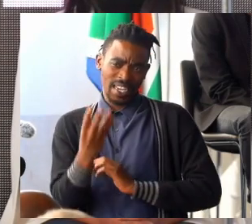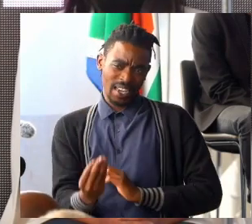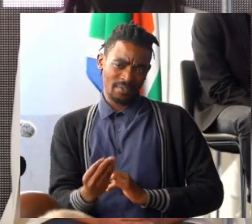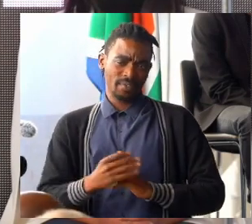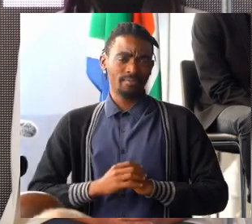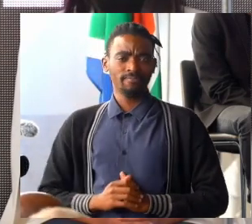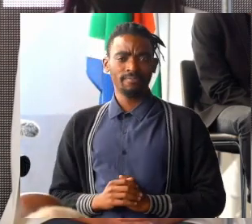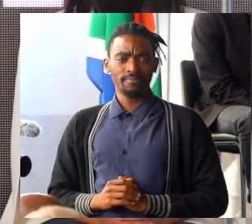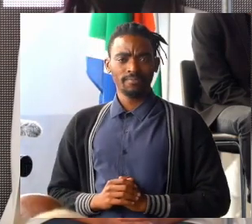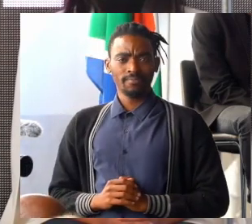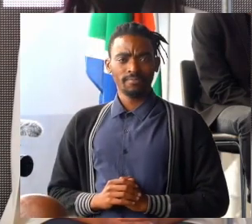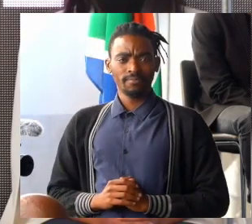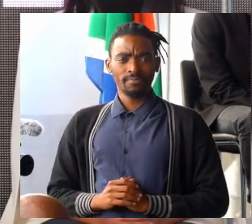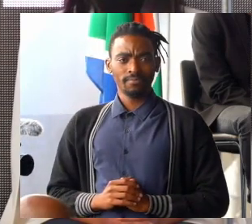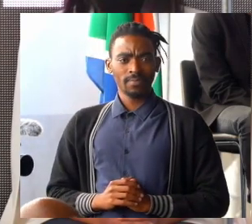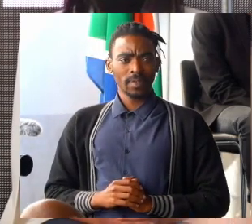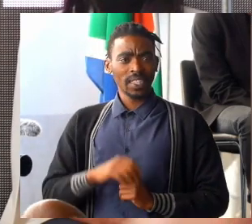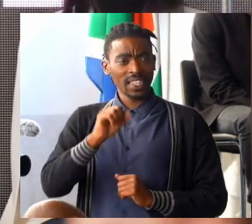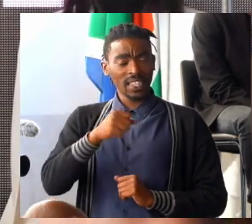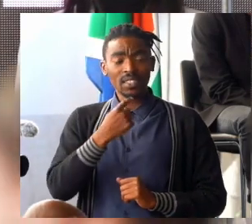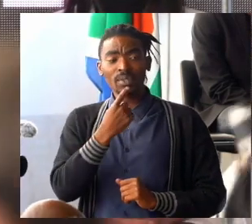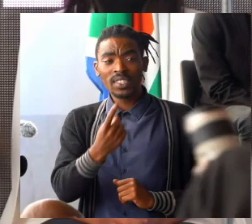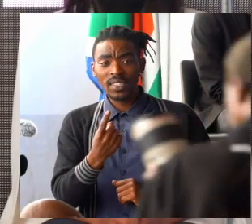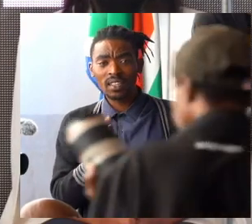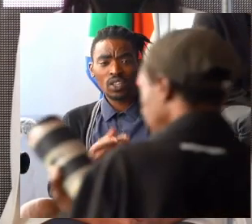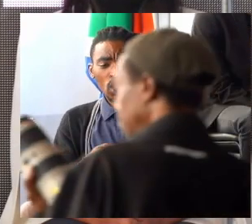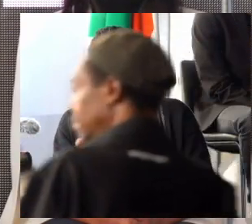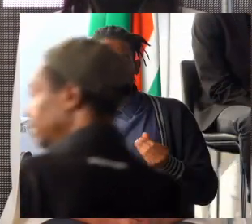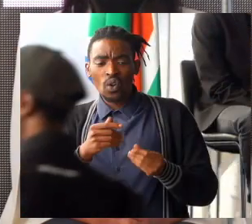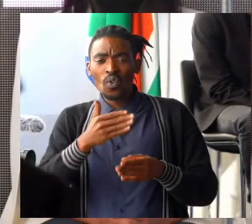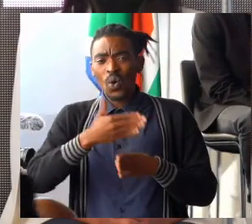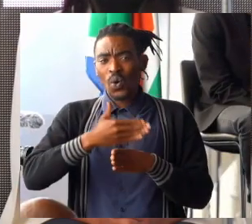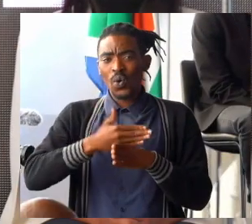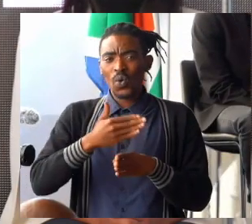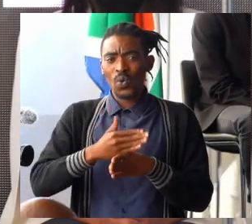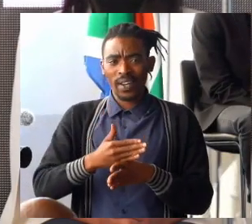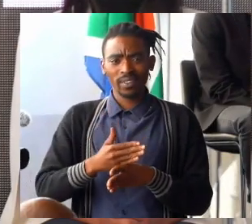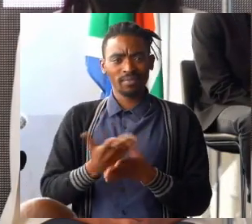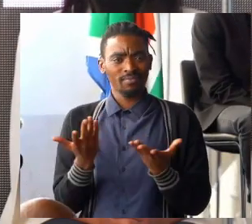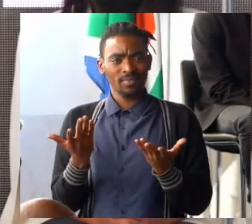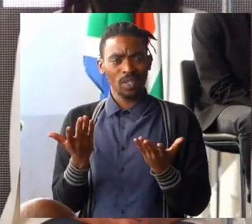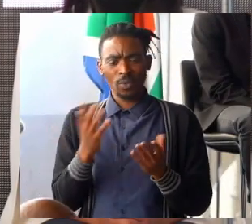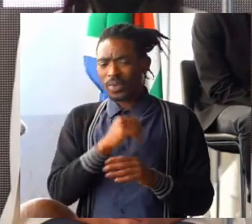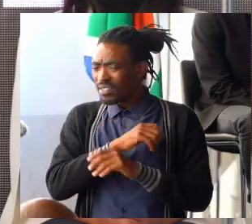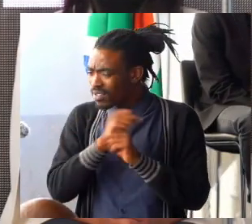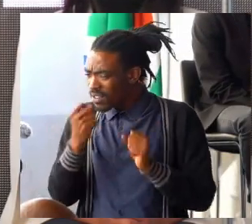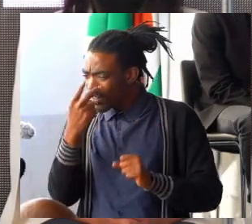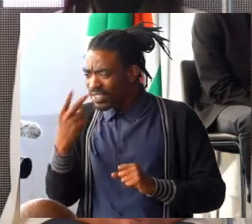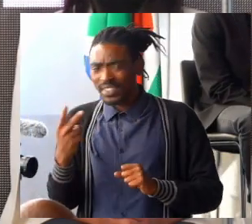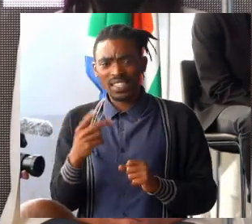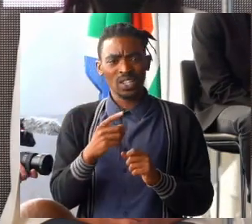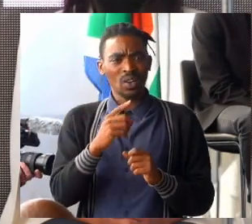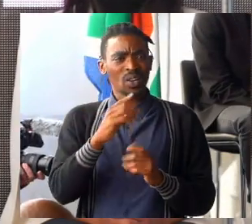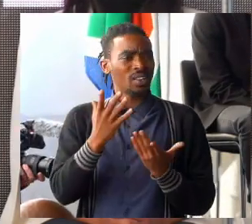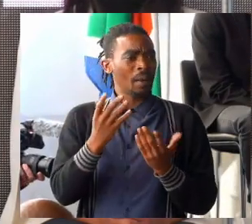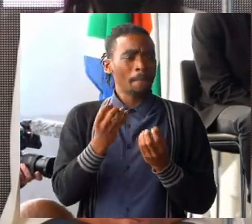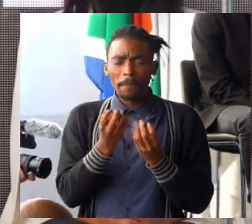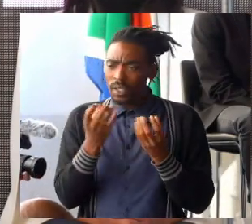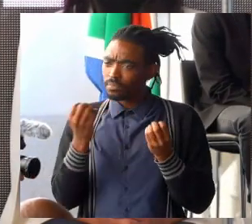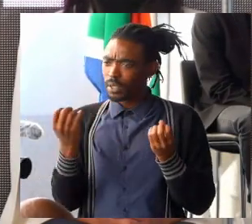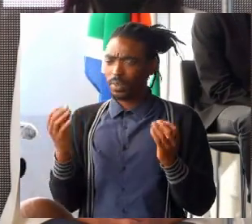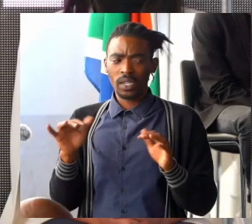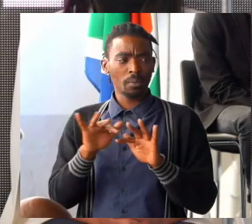And so we talk about solving unemployment without even seeing these thousands and hundreds of thousands of people.